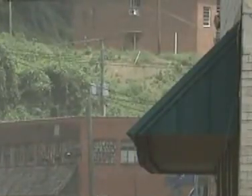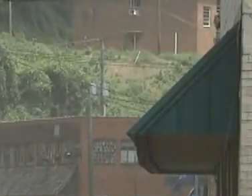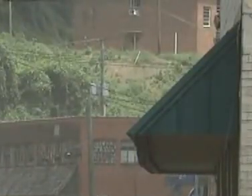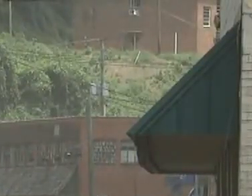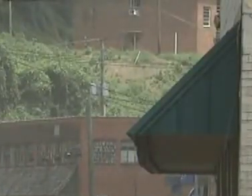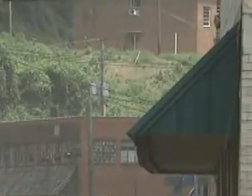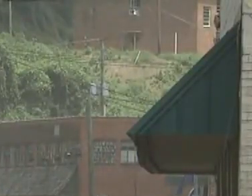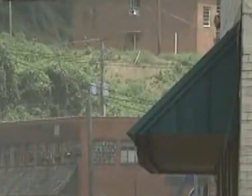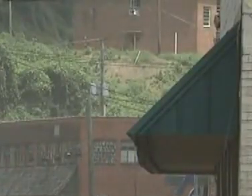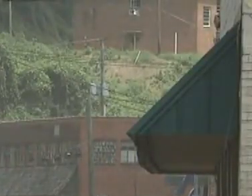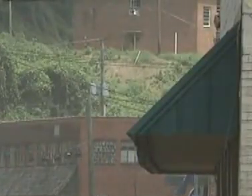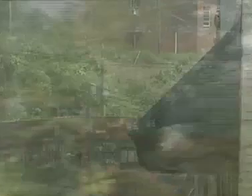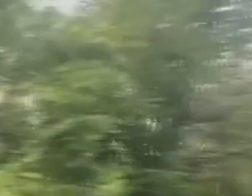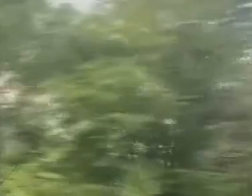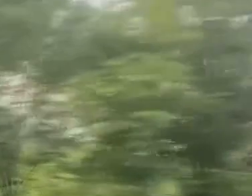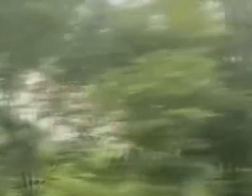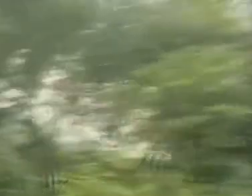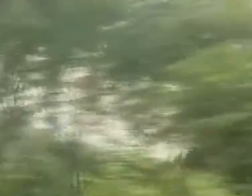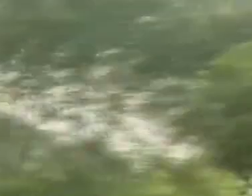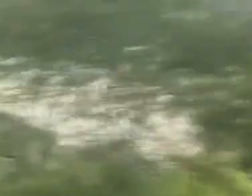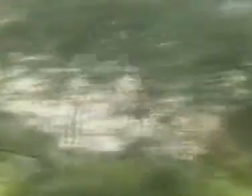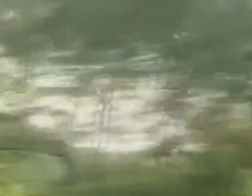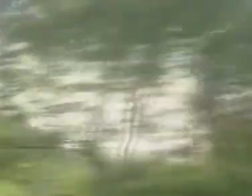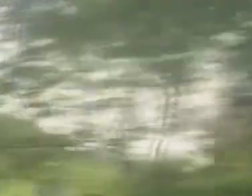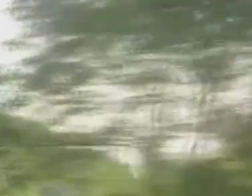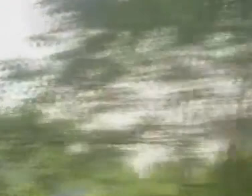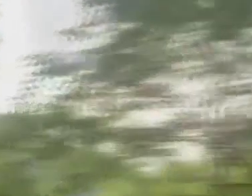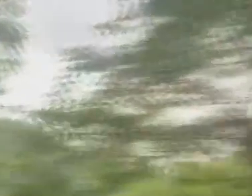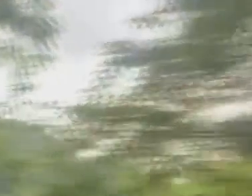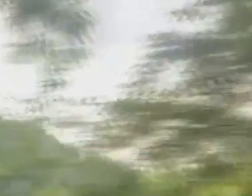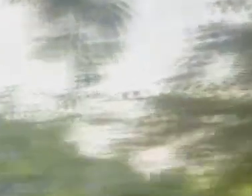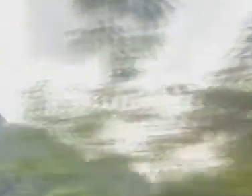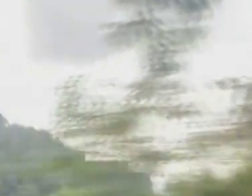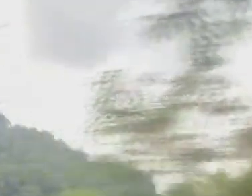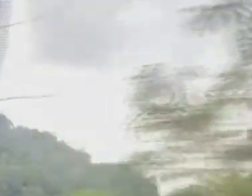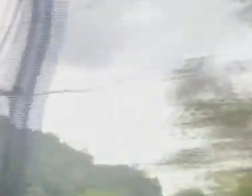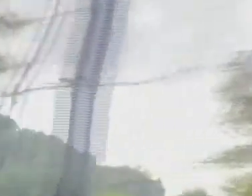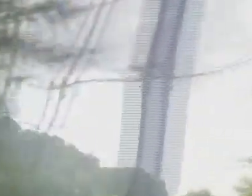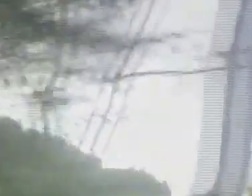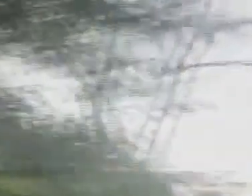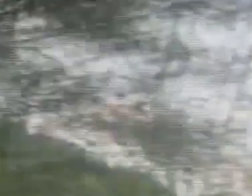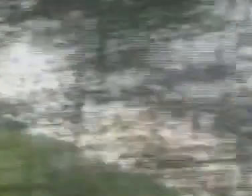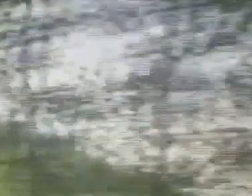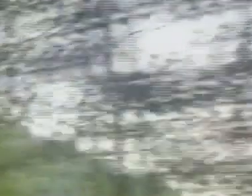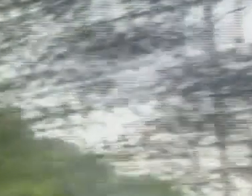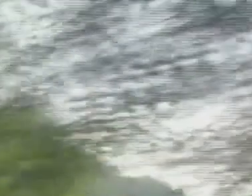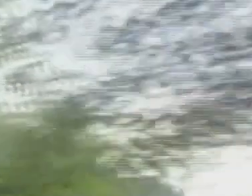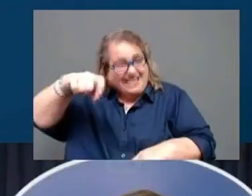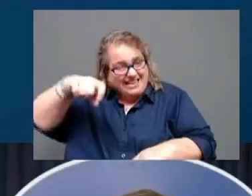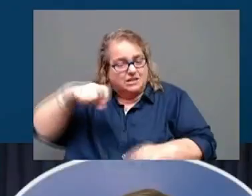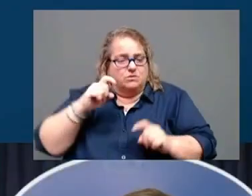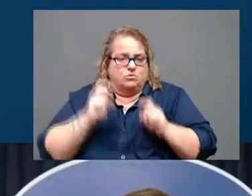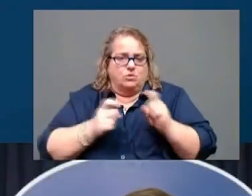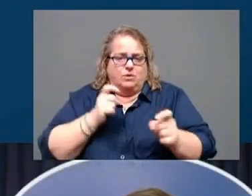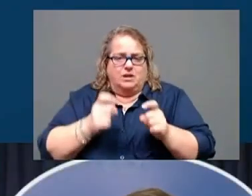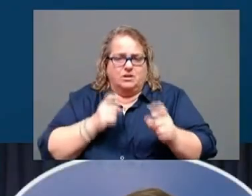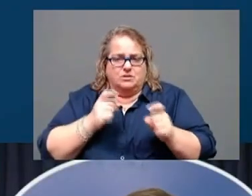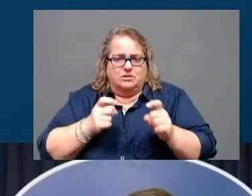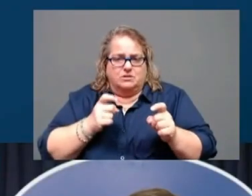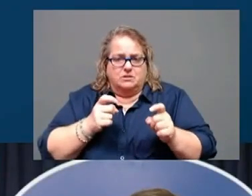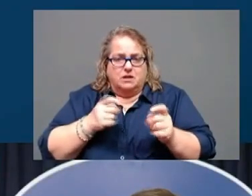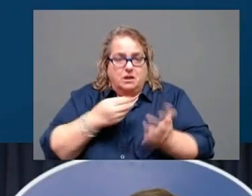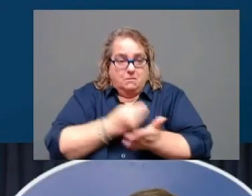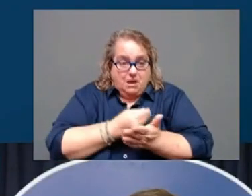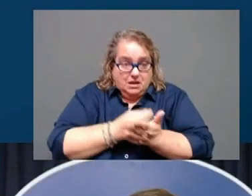young siblings who lost their lives. Governor Beshear says donations are crucial to recovery. Monetary donations help the